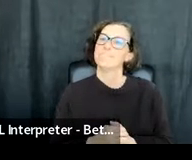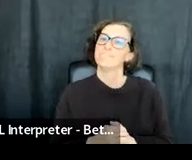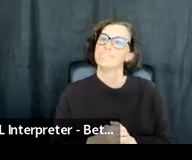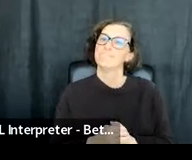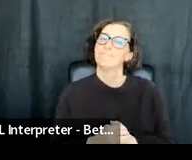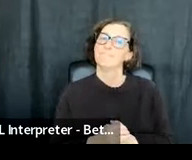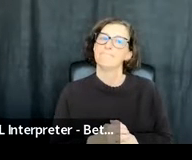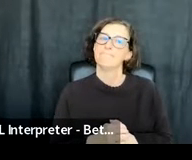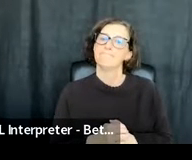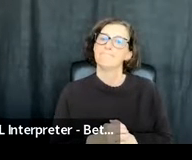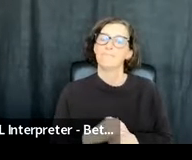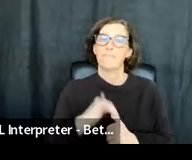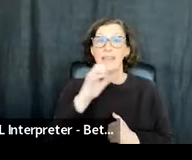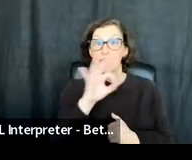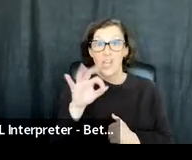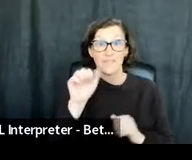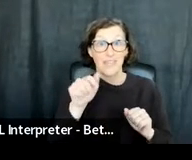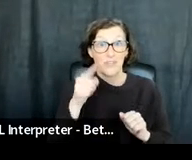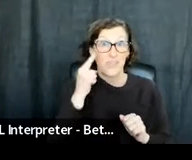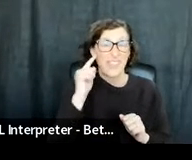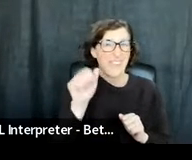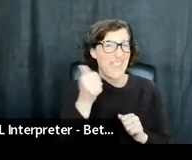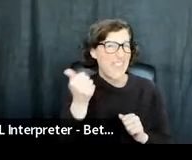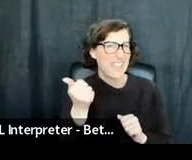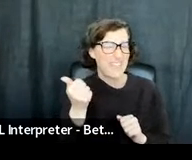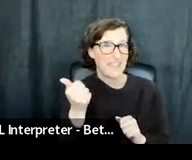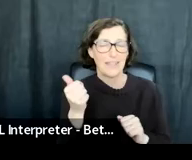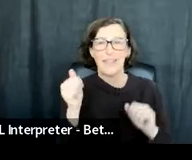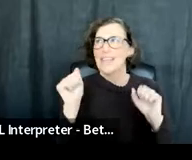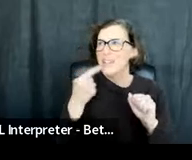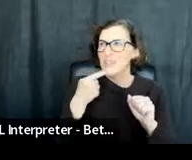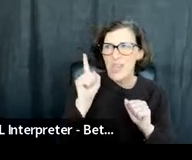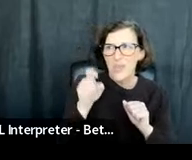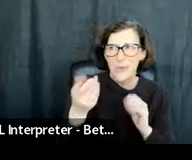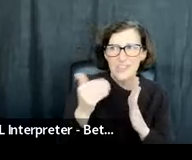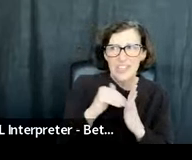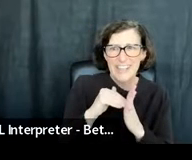Jeff, any off the top of your head that you would? Can you repeat that again, Matt? Of